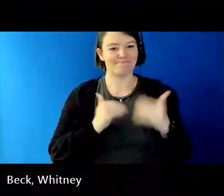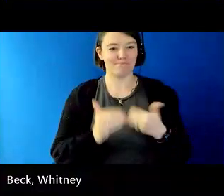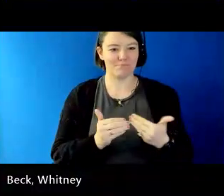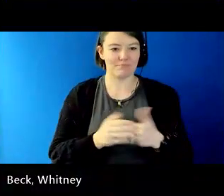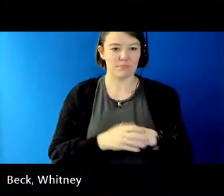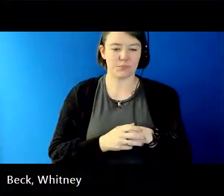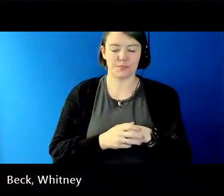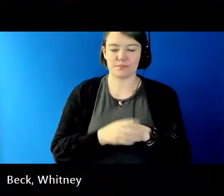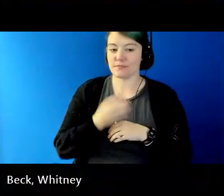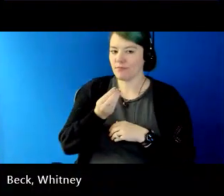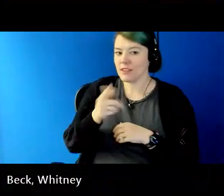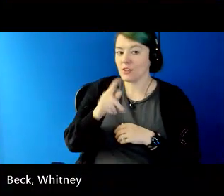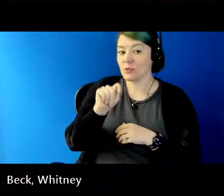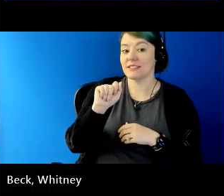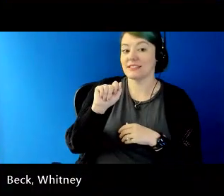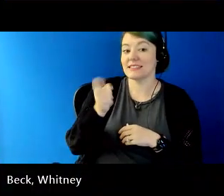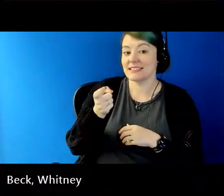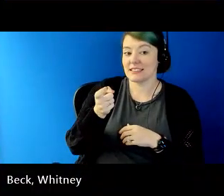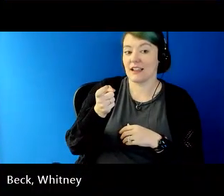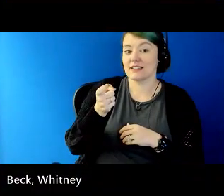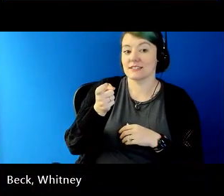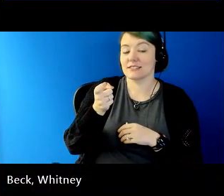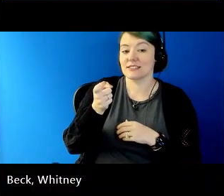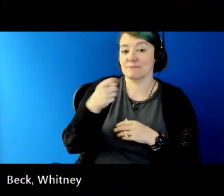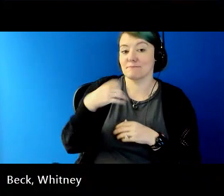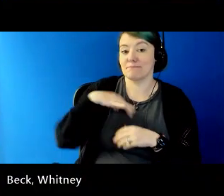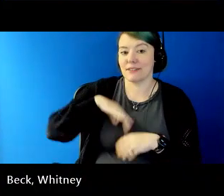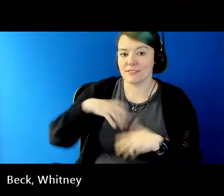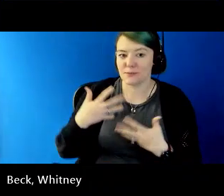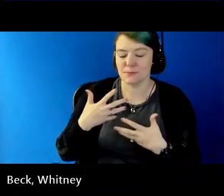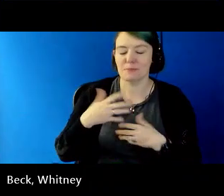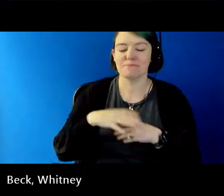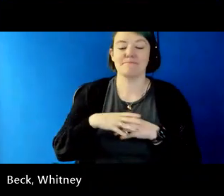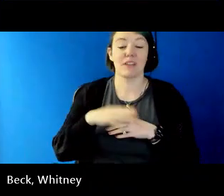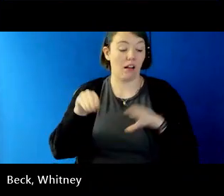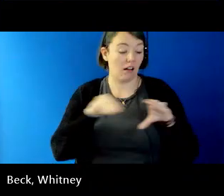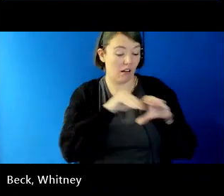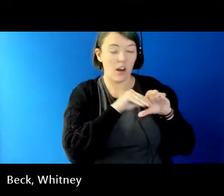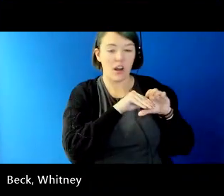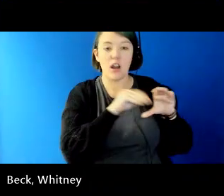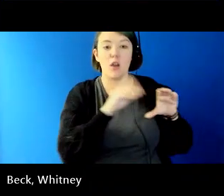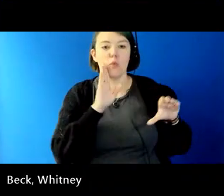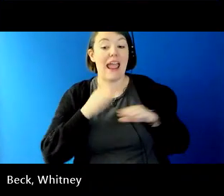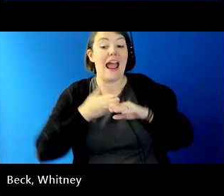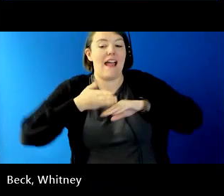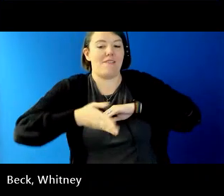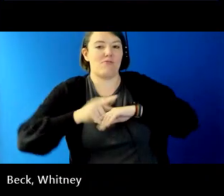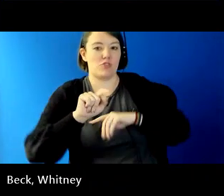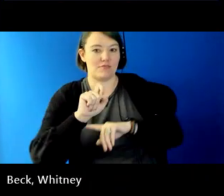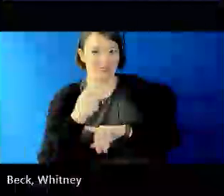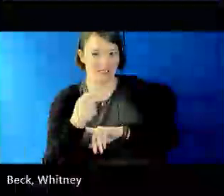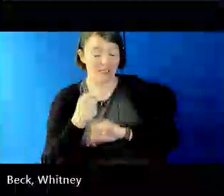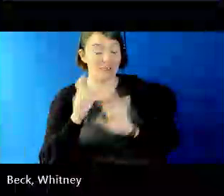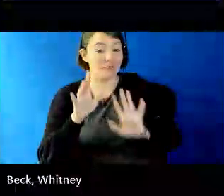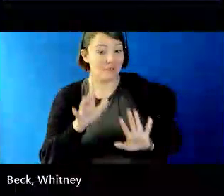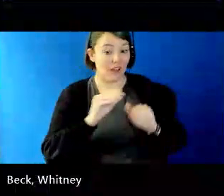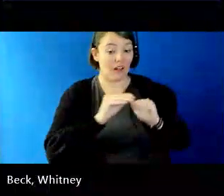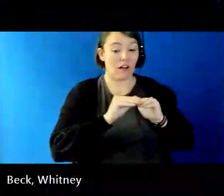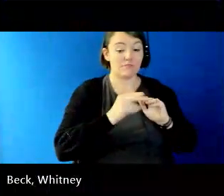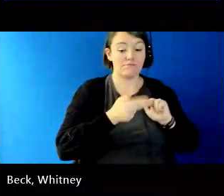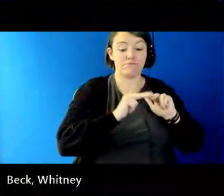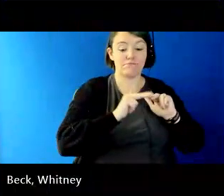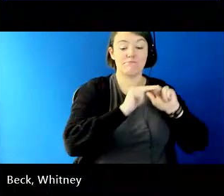go into a stable account are after tax, but they grow tax-free. So just having a stable account on its own, if you're putting in